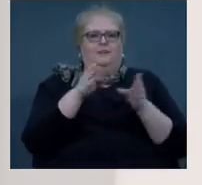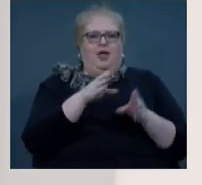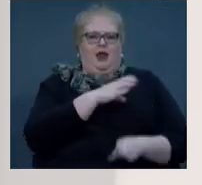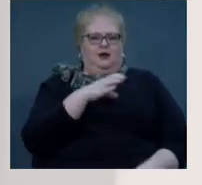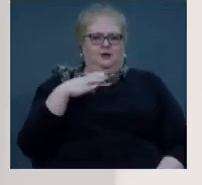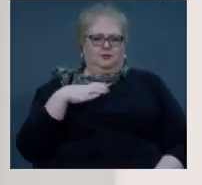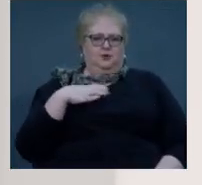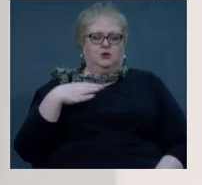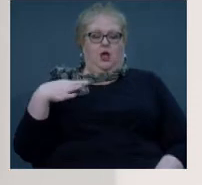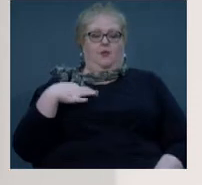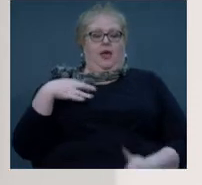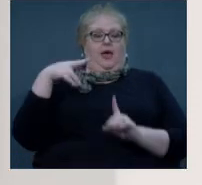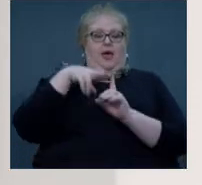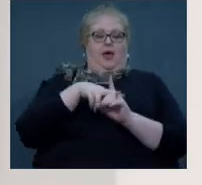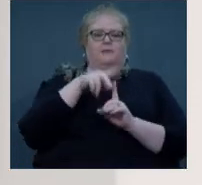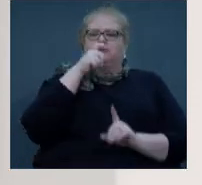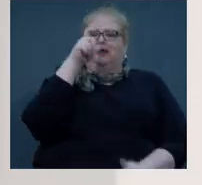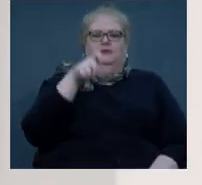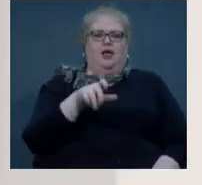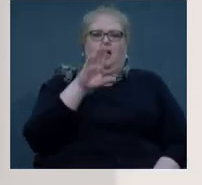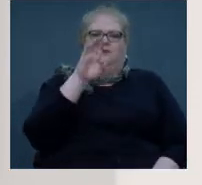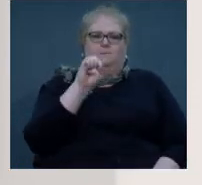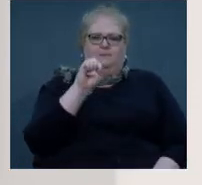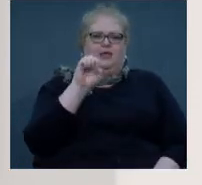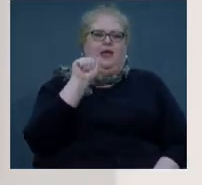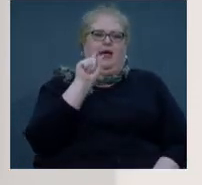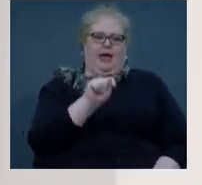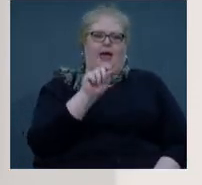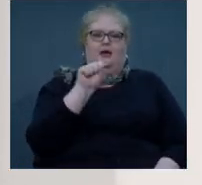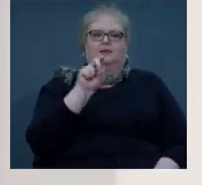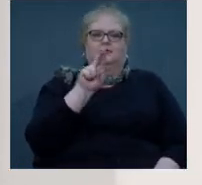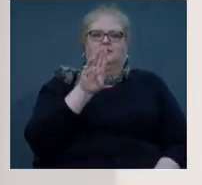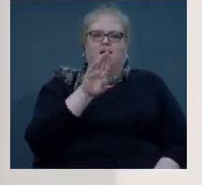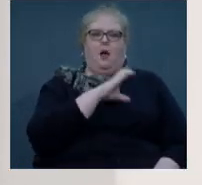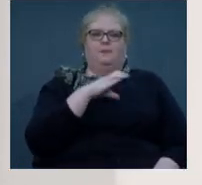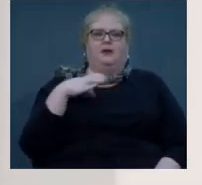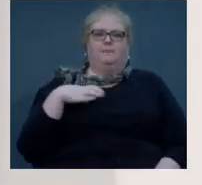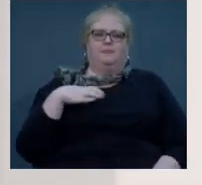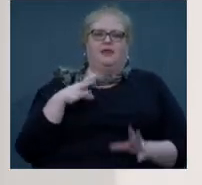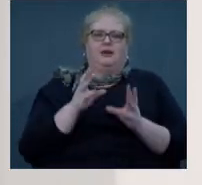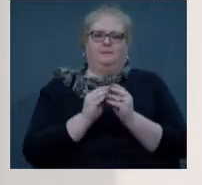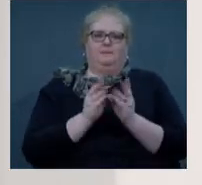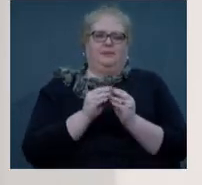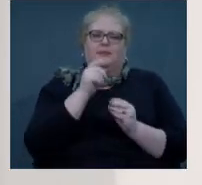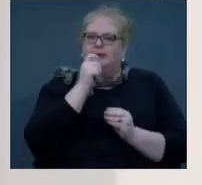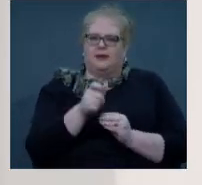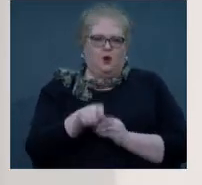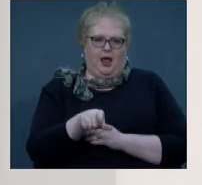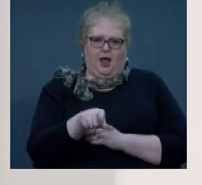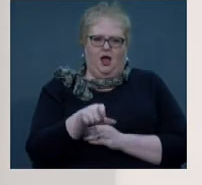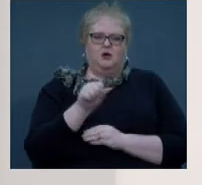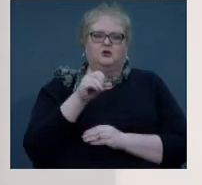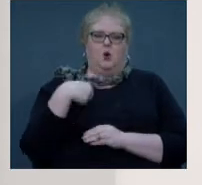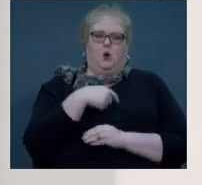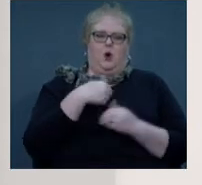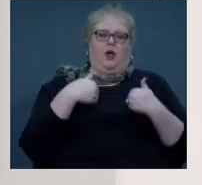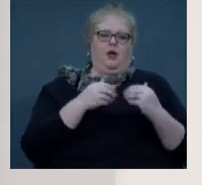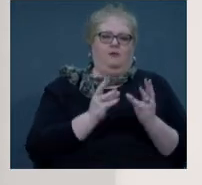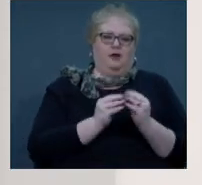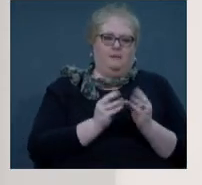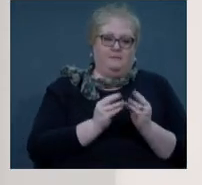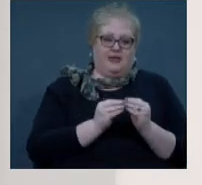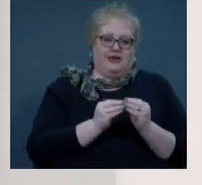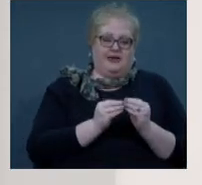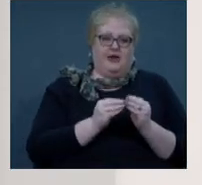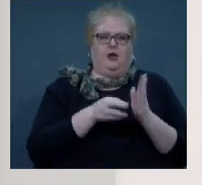mandatory that they be at the subdivision committee meeting. Yeah. And so what we have is we have a meeting that we sit there and we go